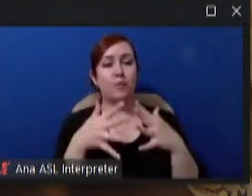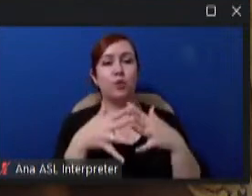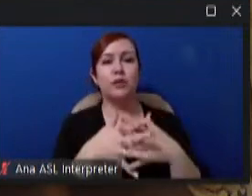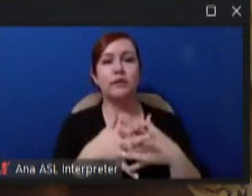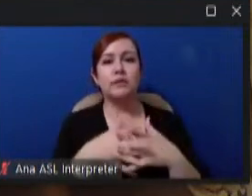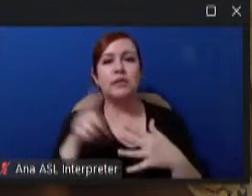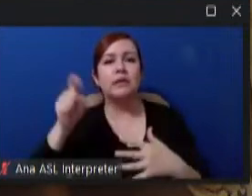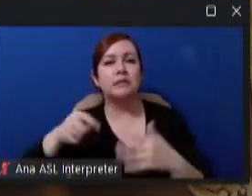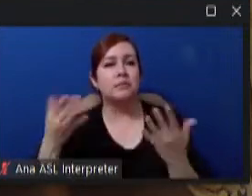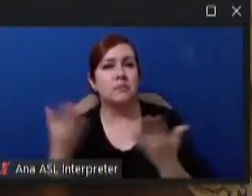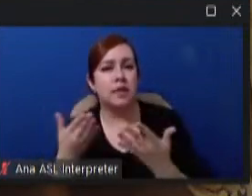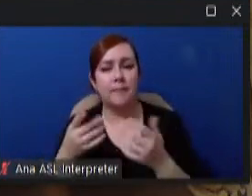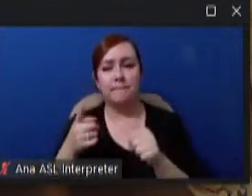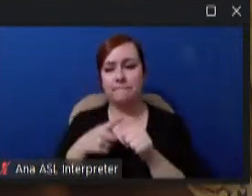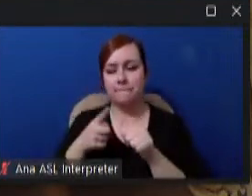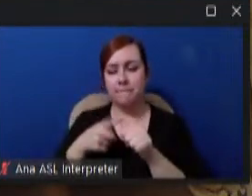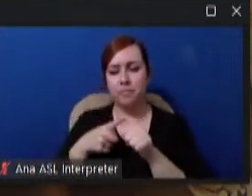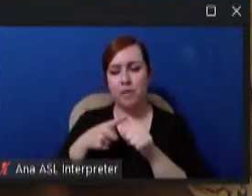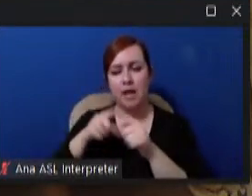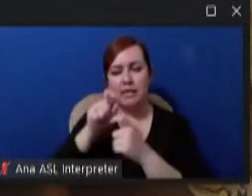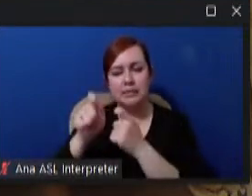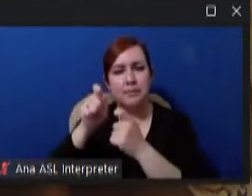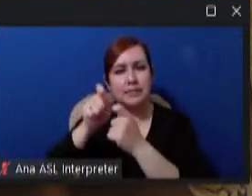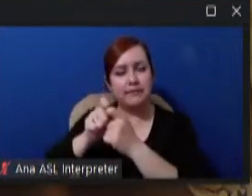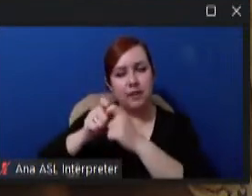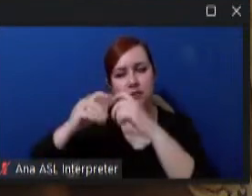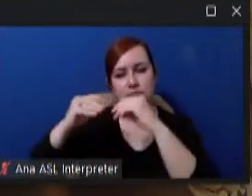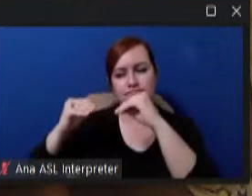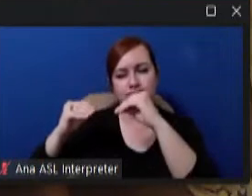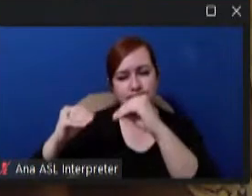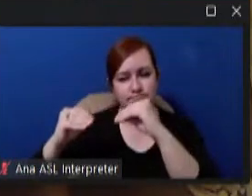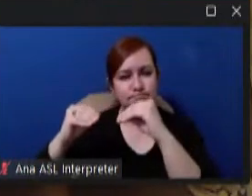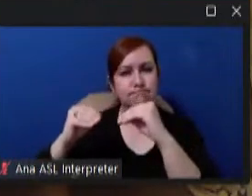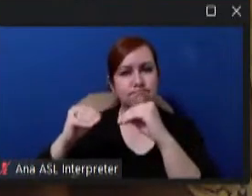be able to exercise their sexual and reproductive rights